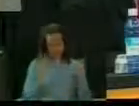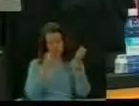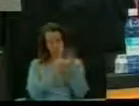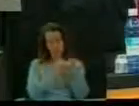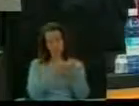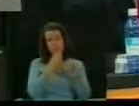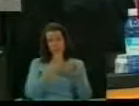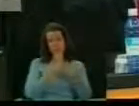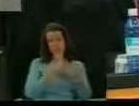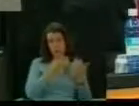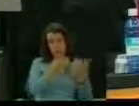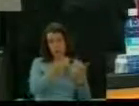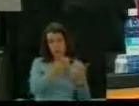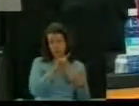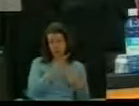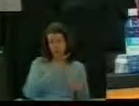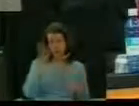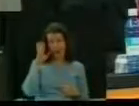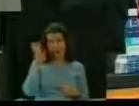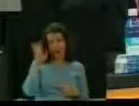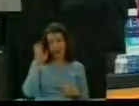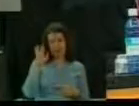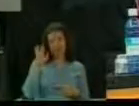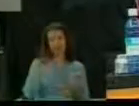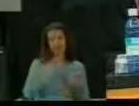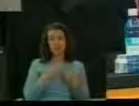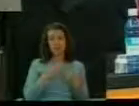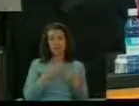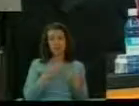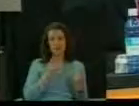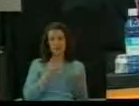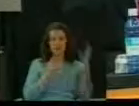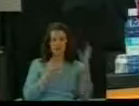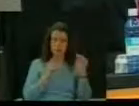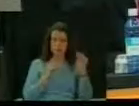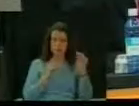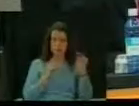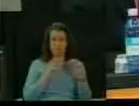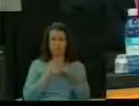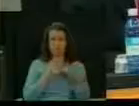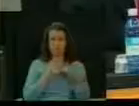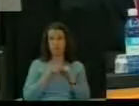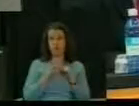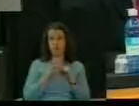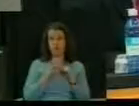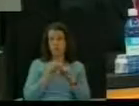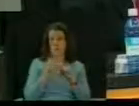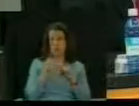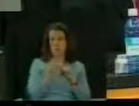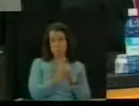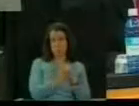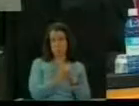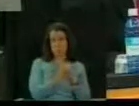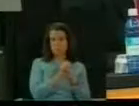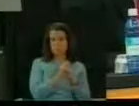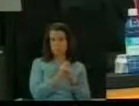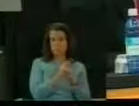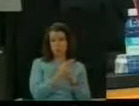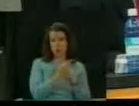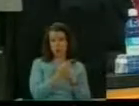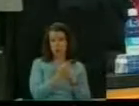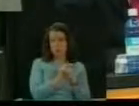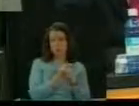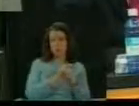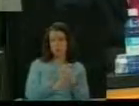he's wrong on this one. Okay. All in favor of substitute motion to withdraw, say aye. Aye. Opposed,